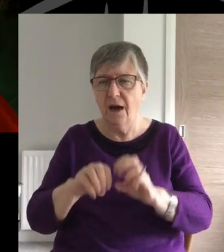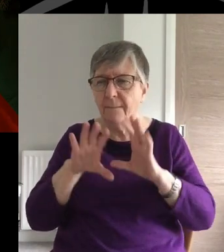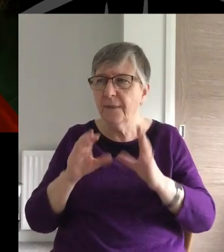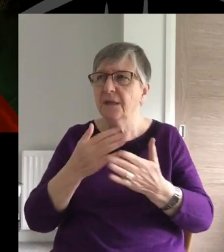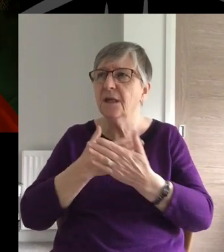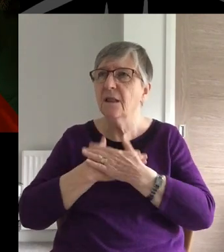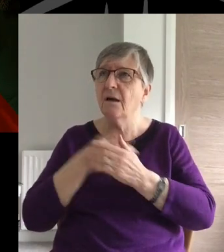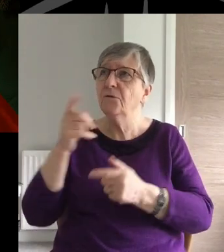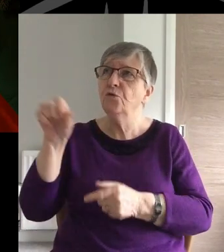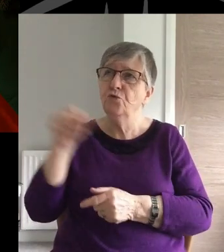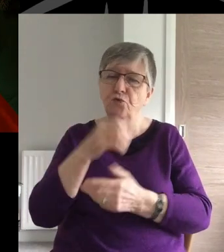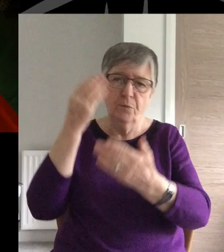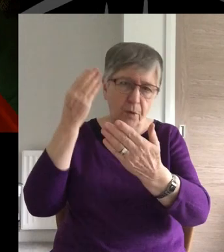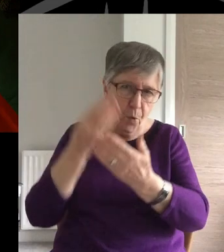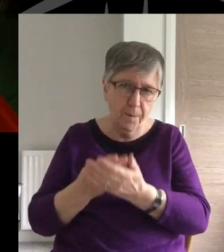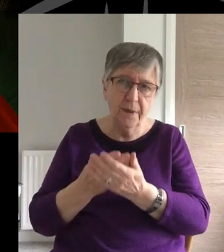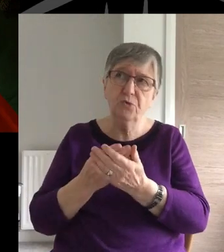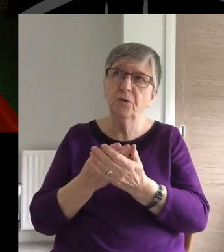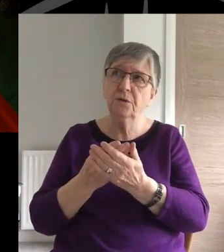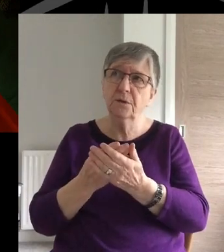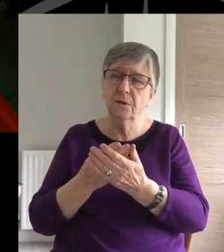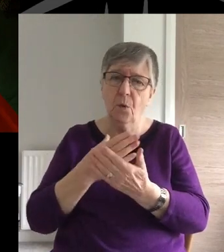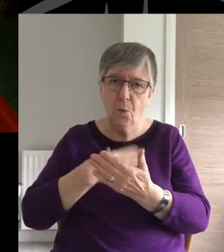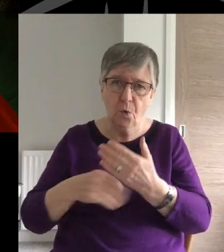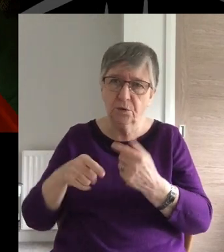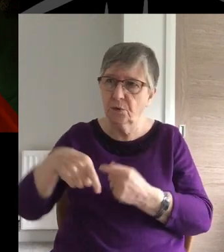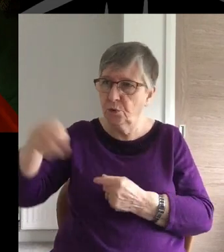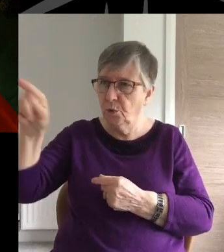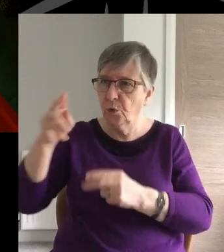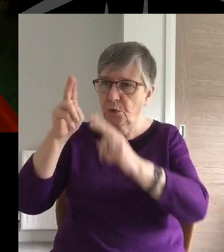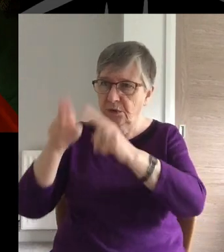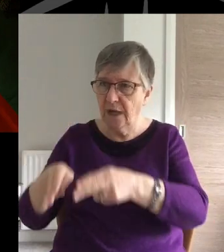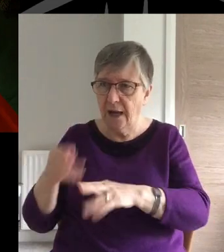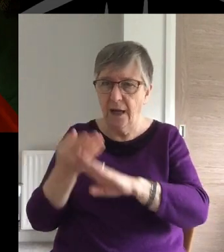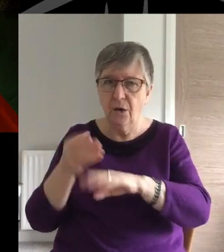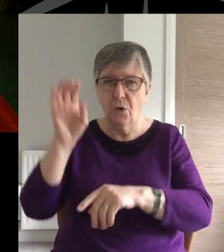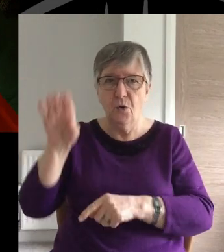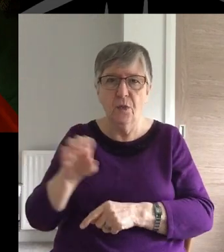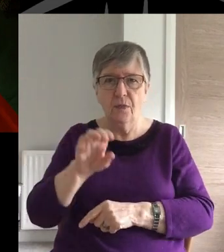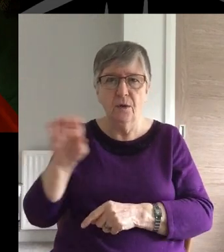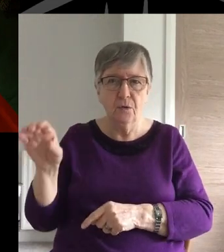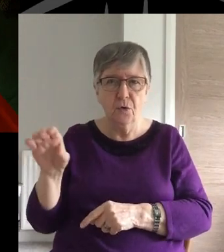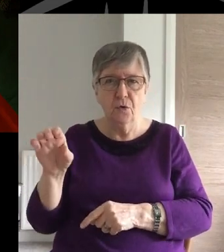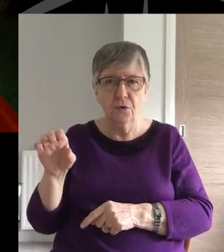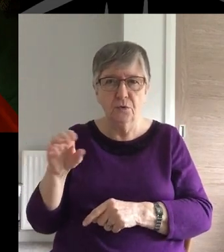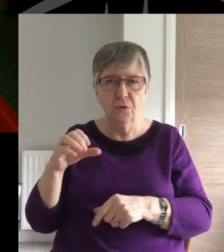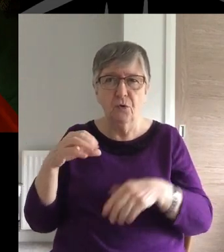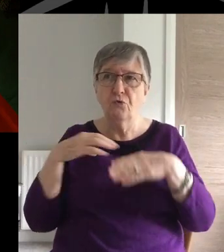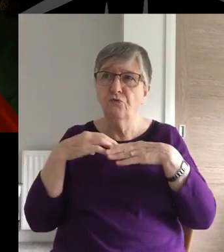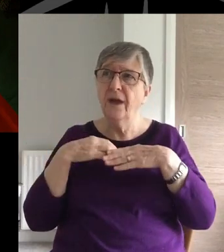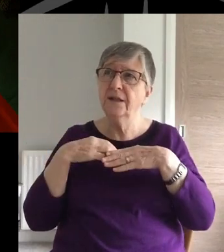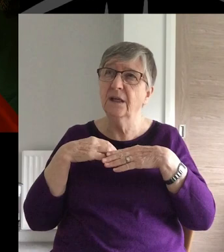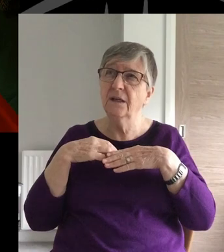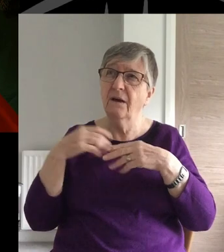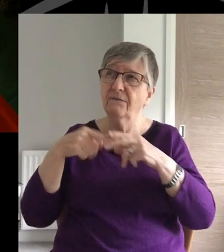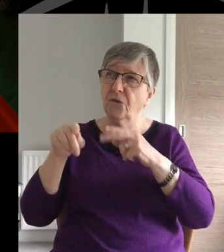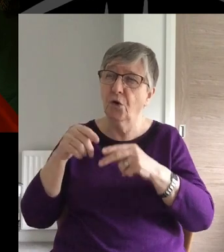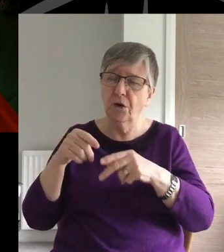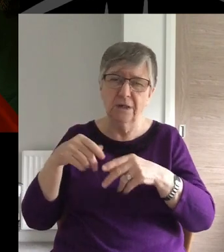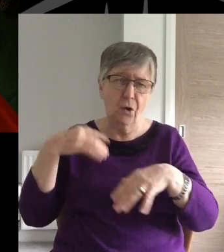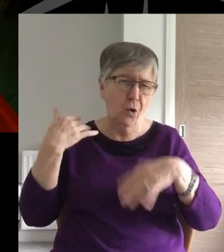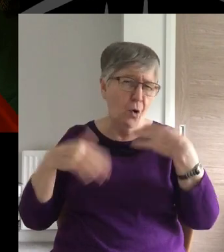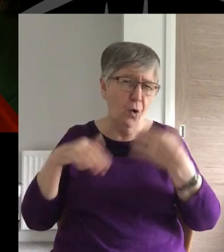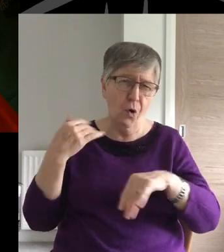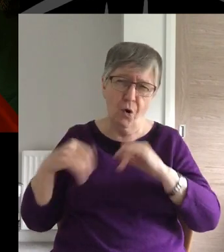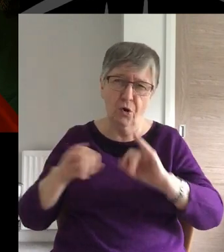Amazing love that you should become obedient by willing to die for us. Amazing love that you should be prepared for that death, even to